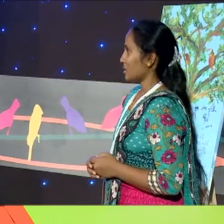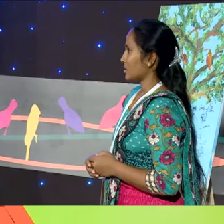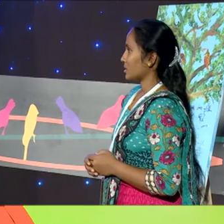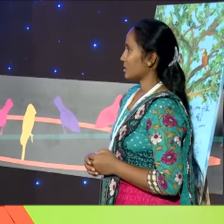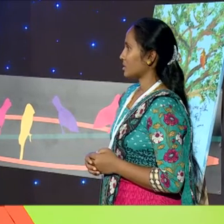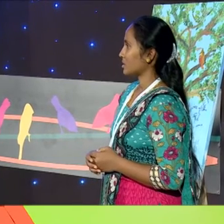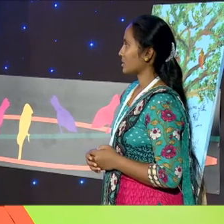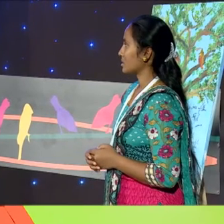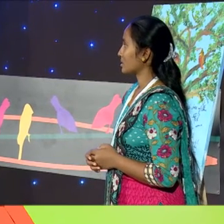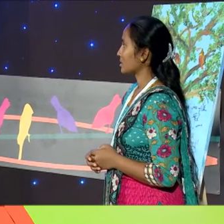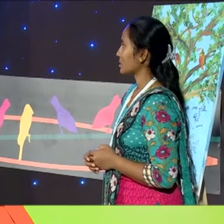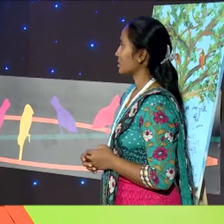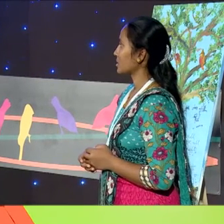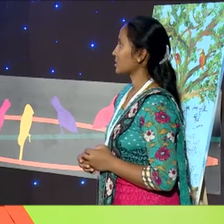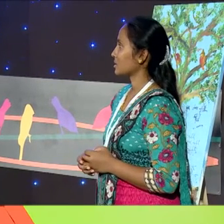having said that,